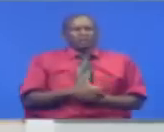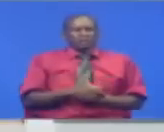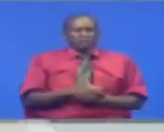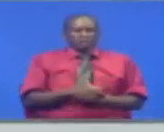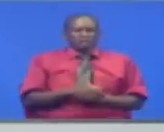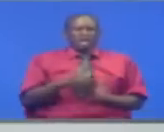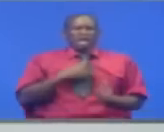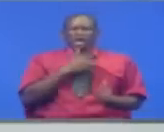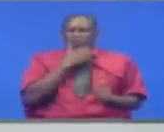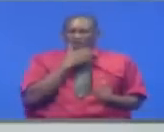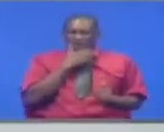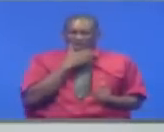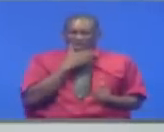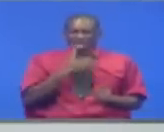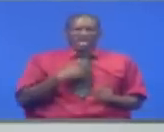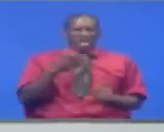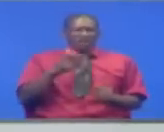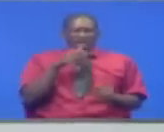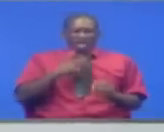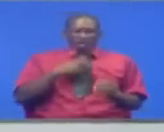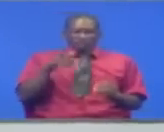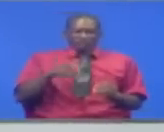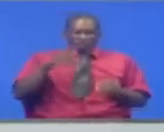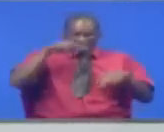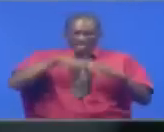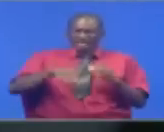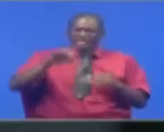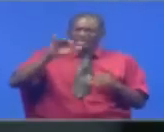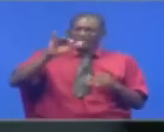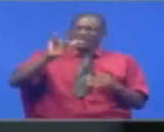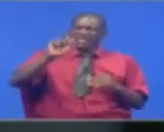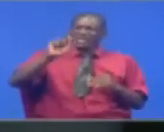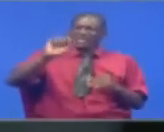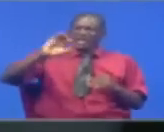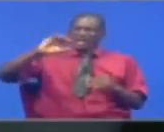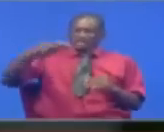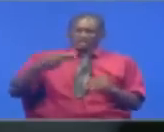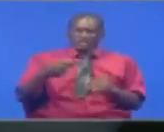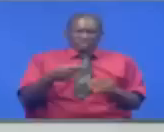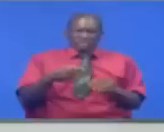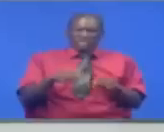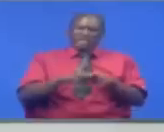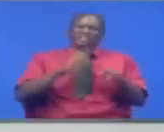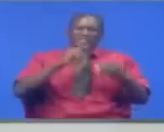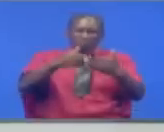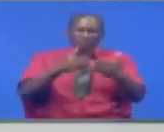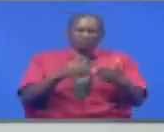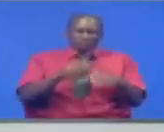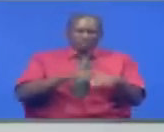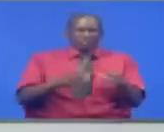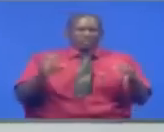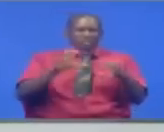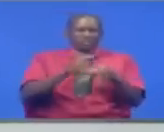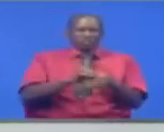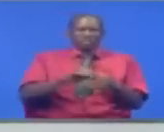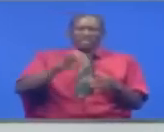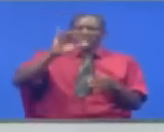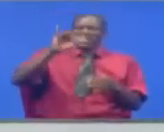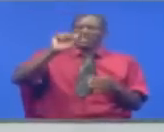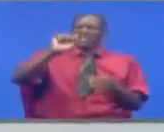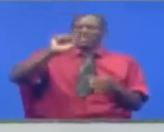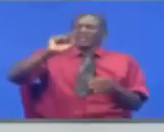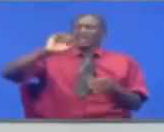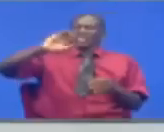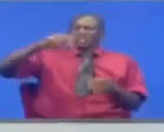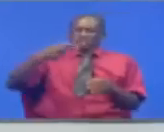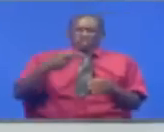wonder, have you ever been on a yacht? Or is, as I said in one of my earlier bulletins when I first joined NTV, yacht? Well,